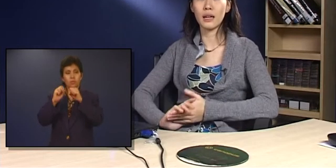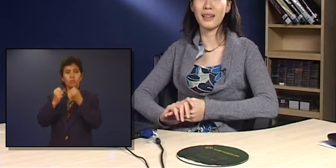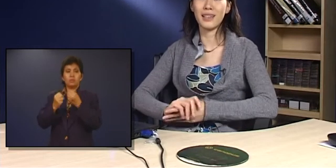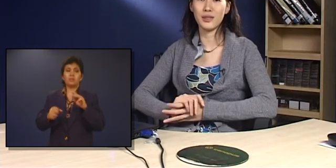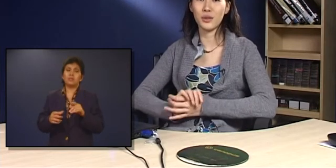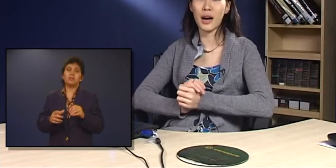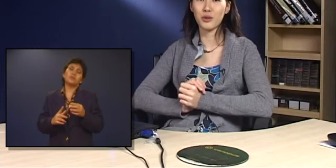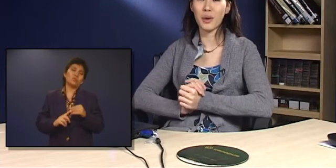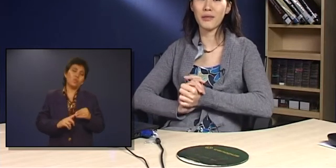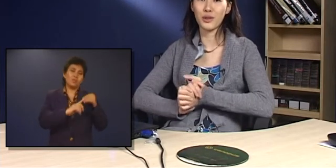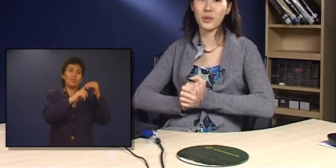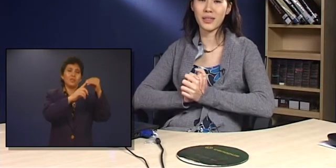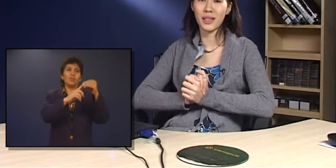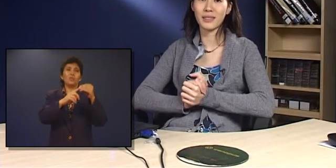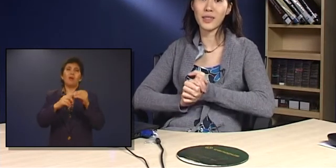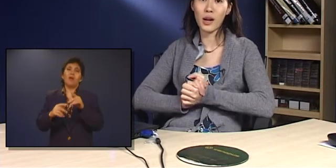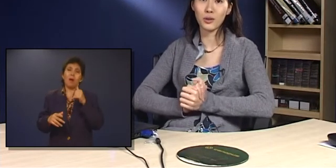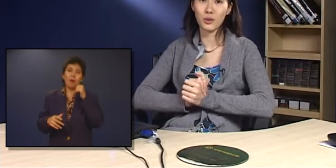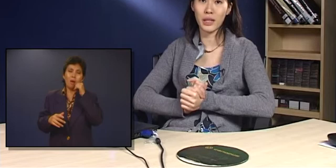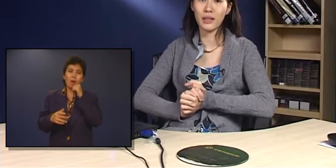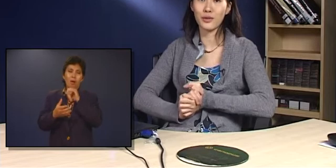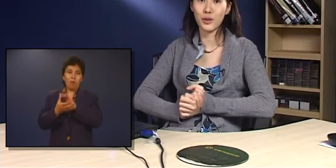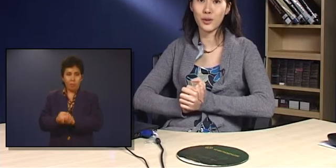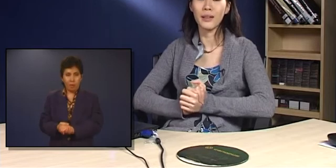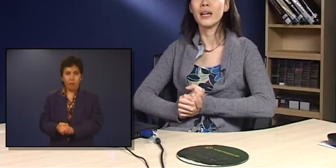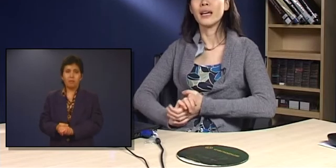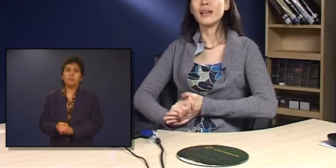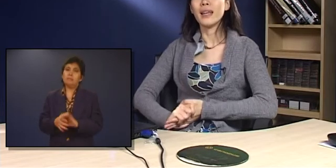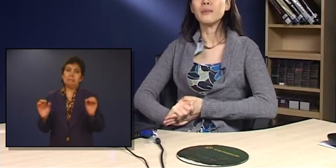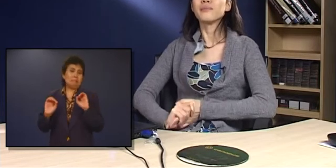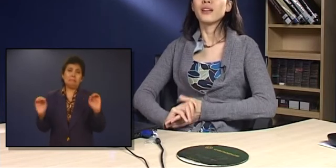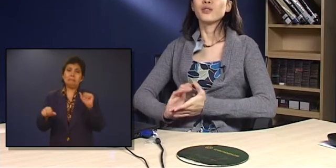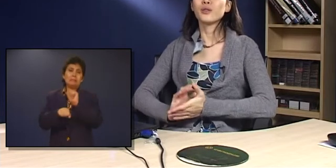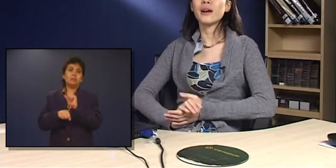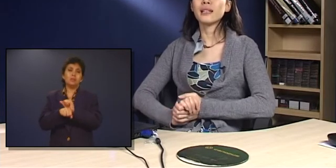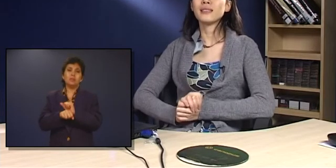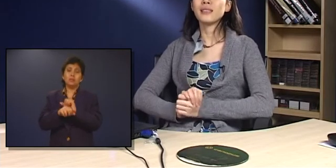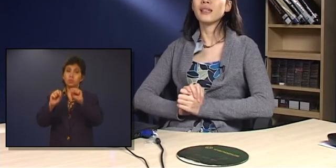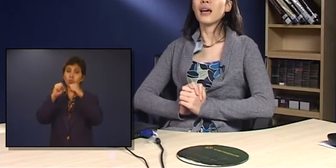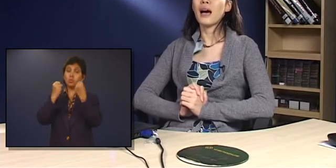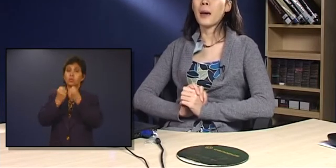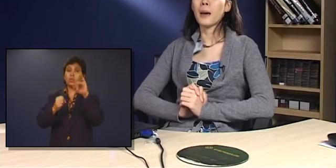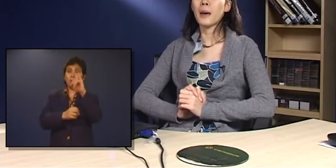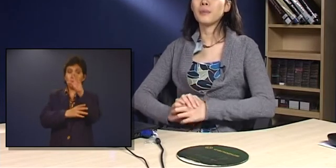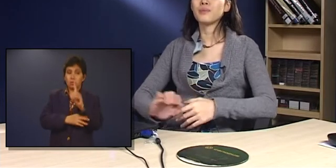okay? Unless you're a housewife and you always stay inside your house cooking for your children. Now, social